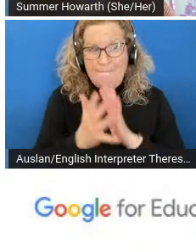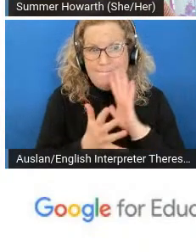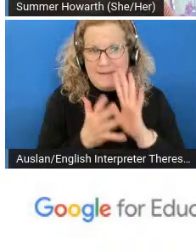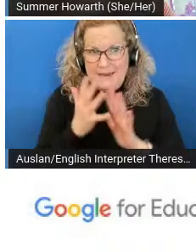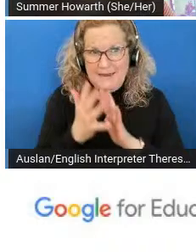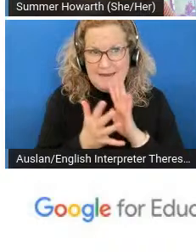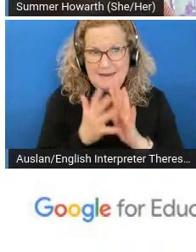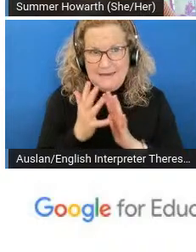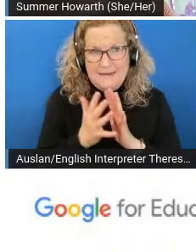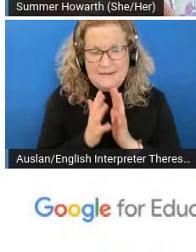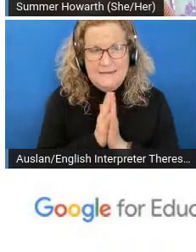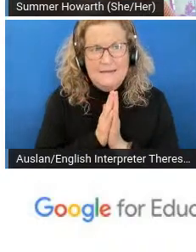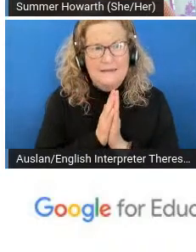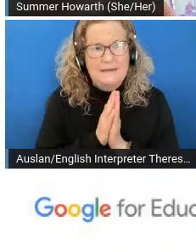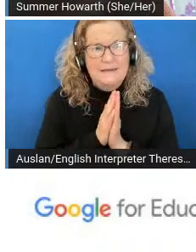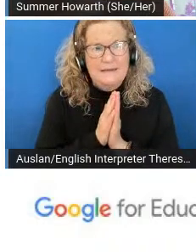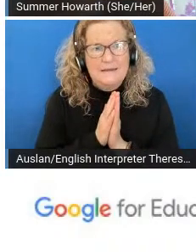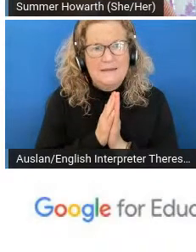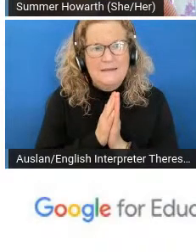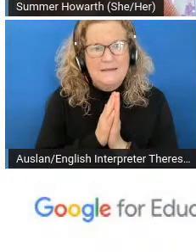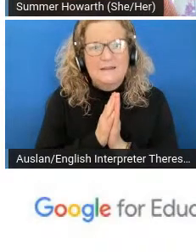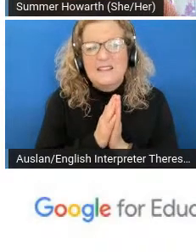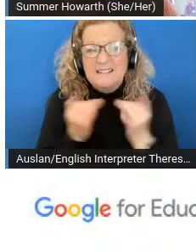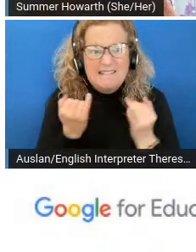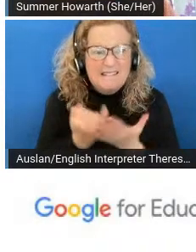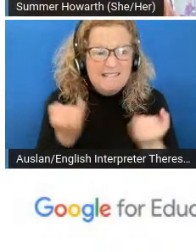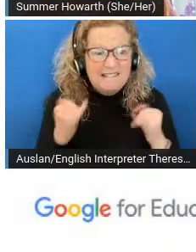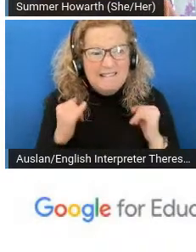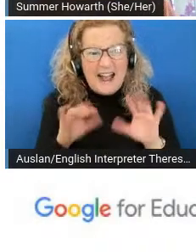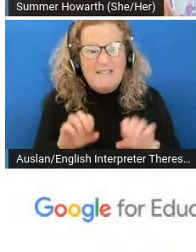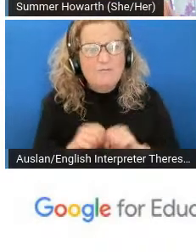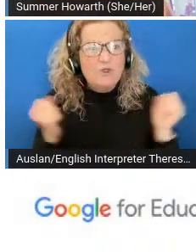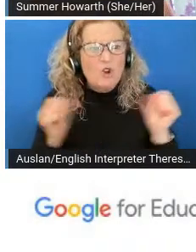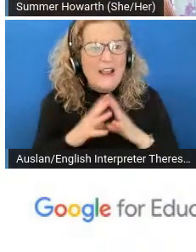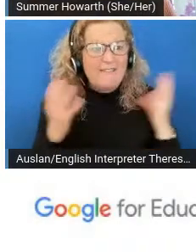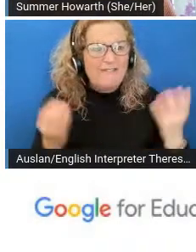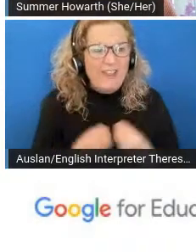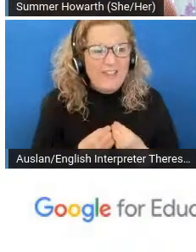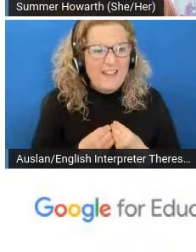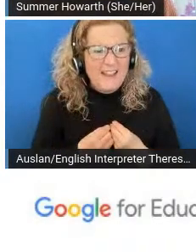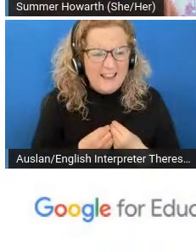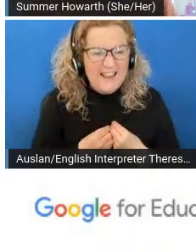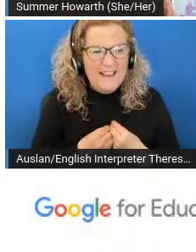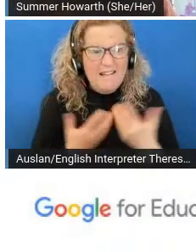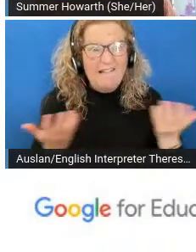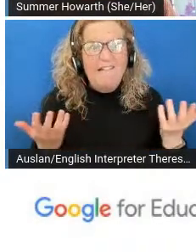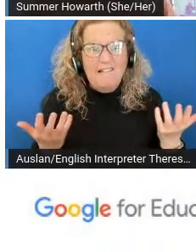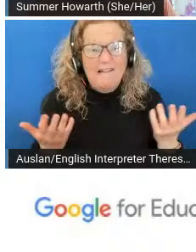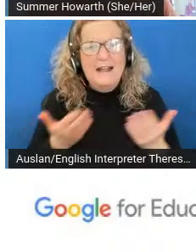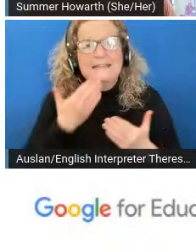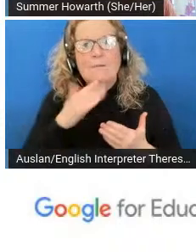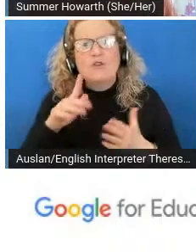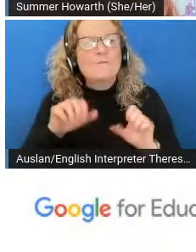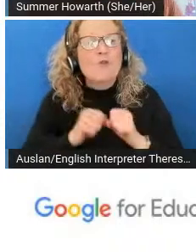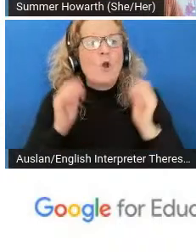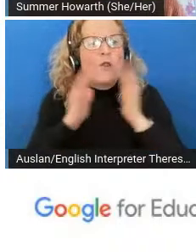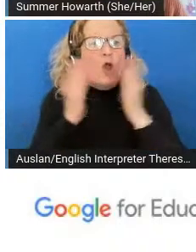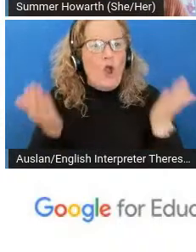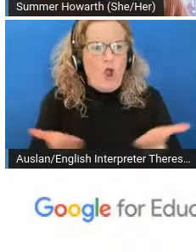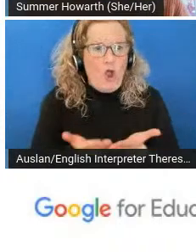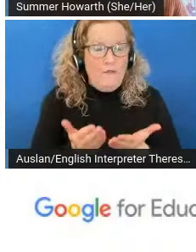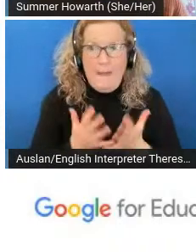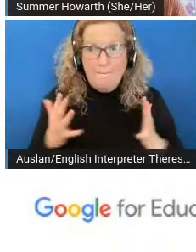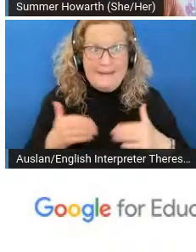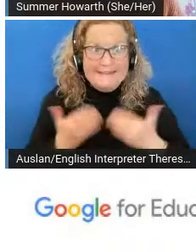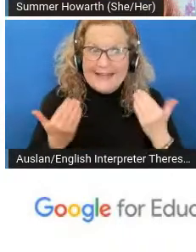Oh no, I'm just breaking everything now. Earth. Oh, you've broken the Earth. Here we go. Big day. The web. Big day,